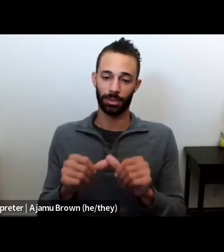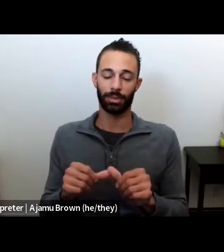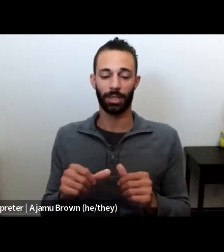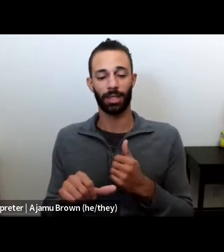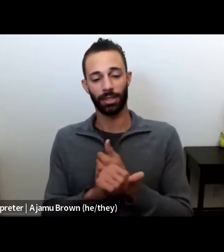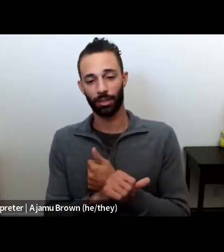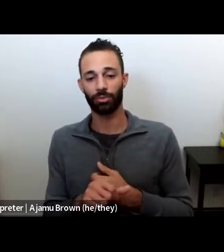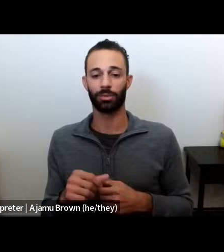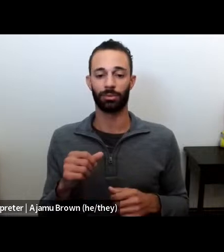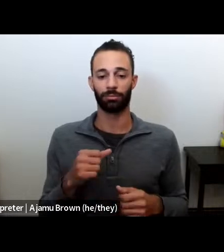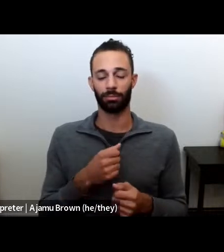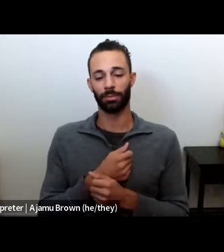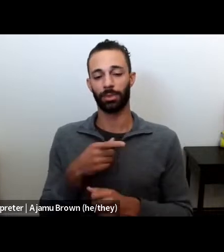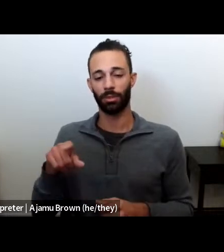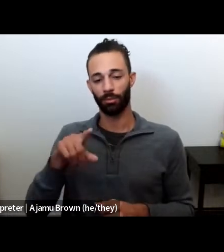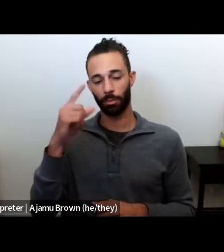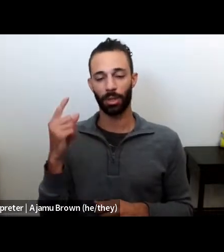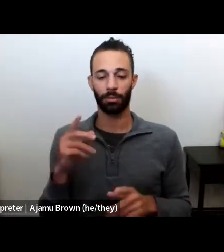you, Black people.